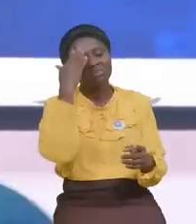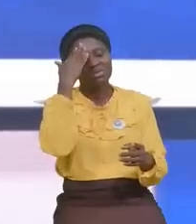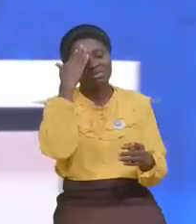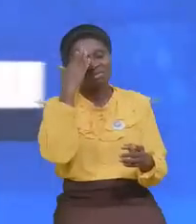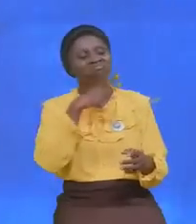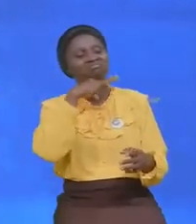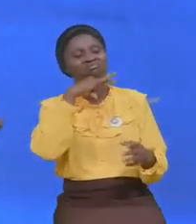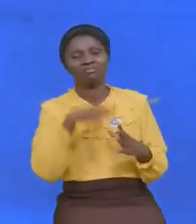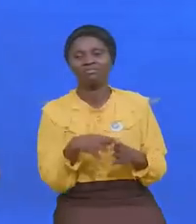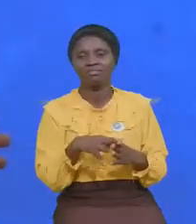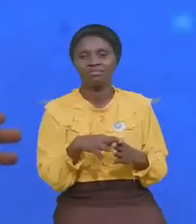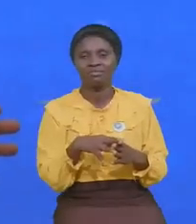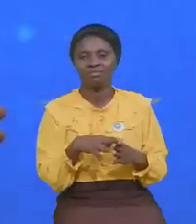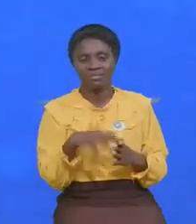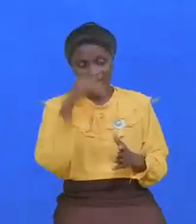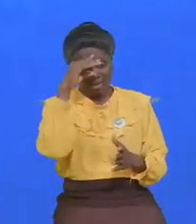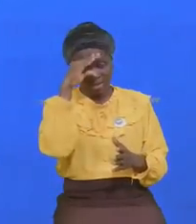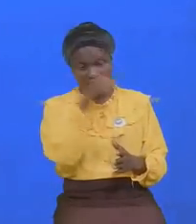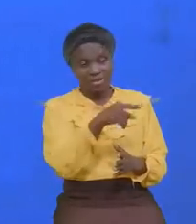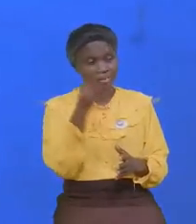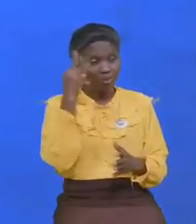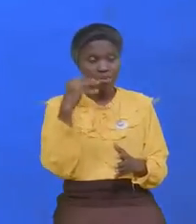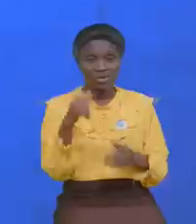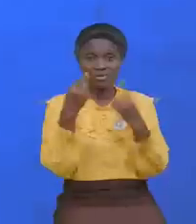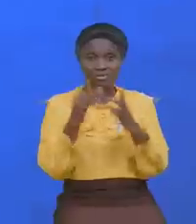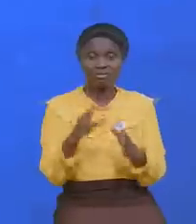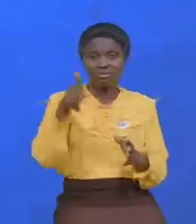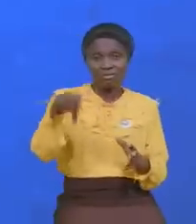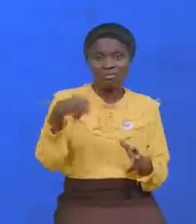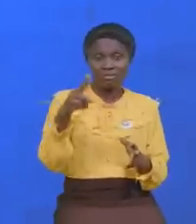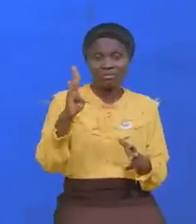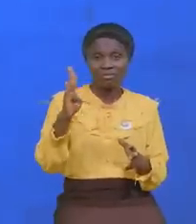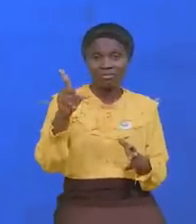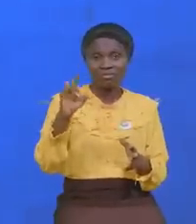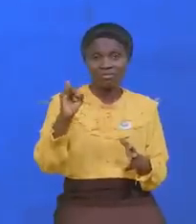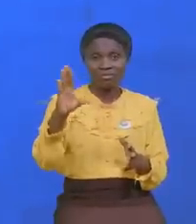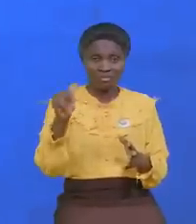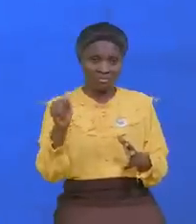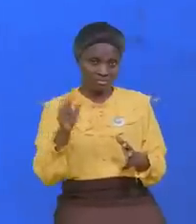It was a publican. Now you need to understand publican.